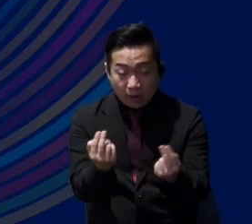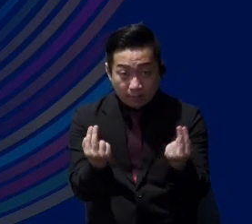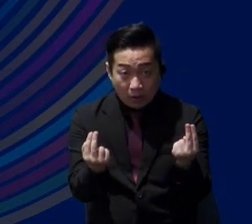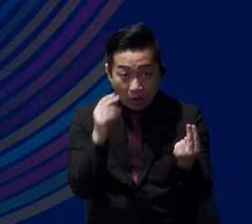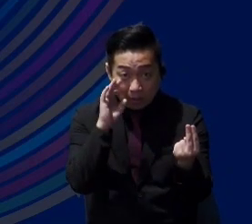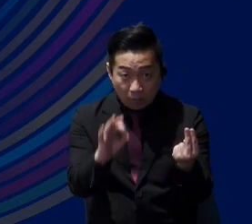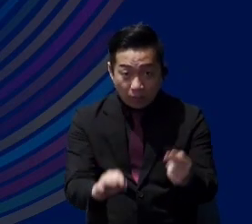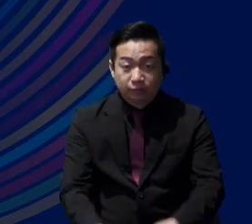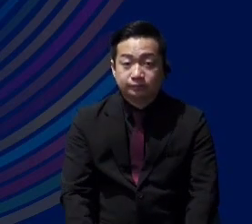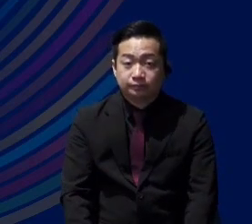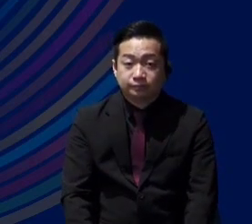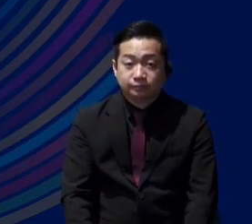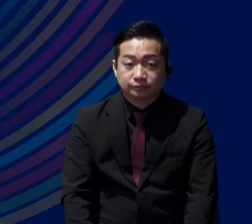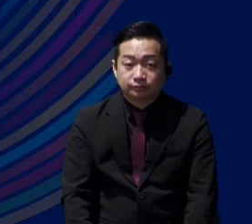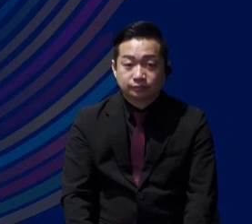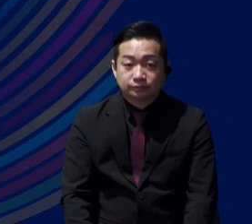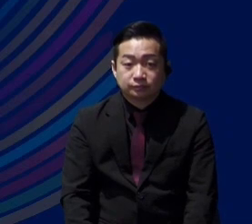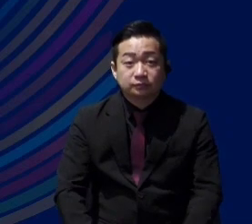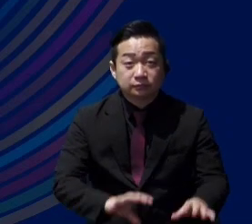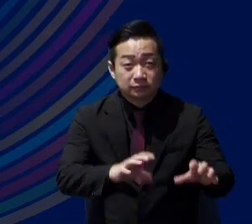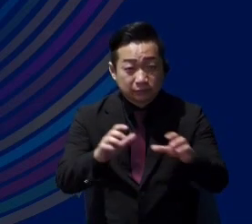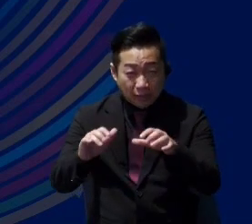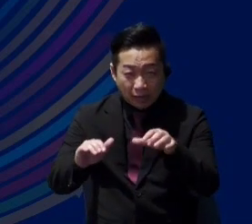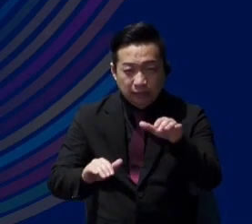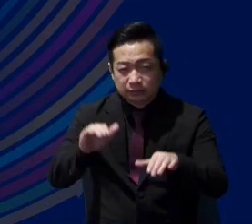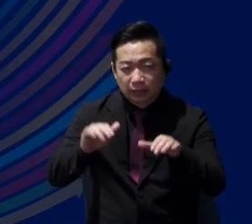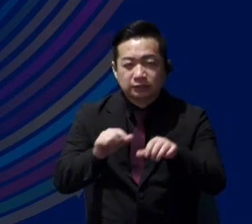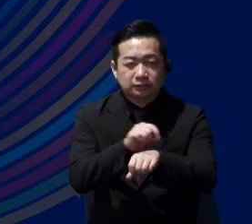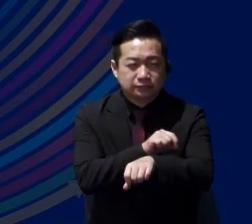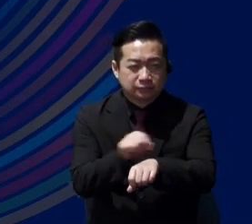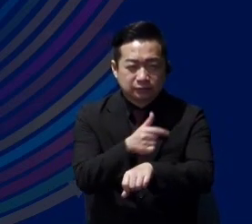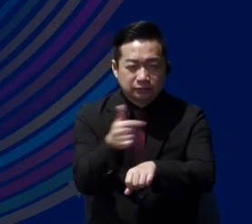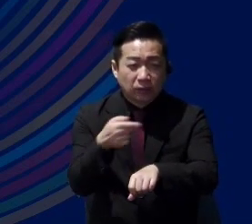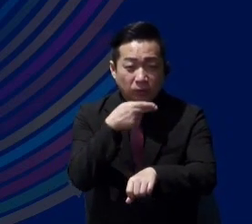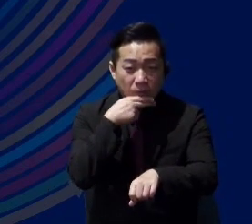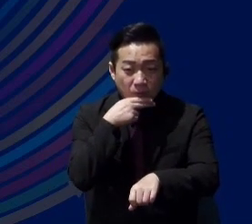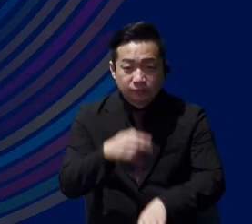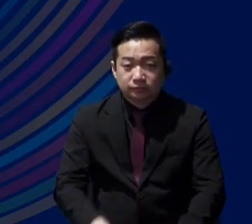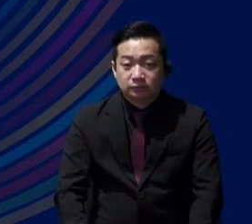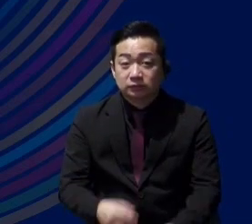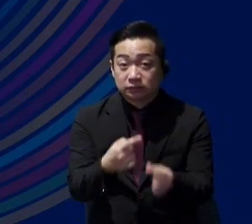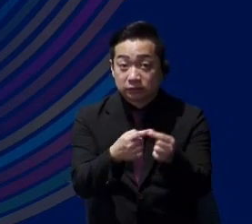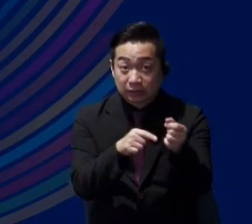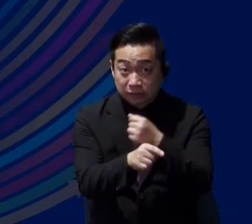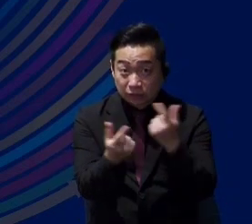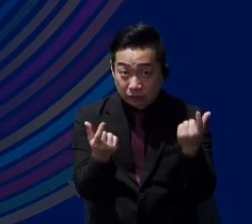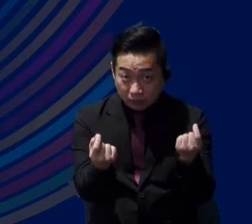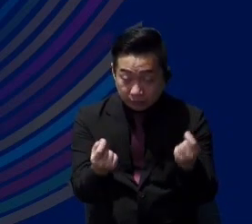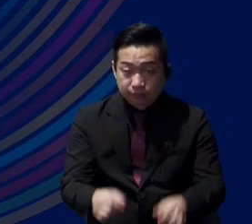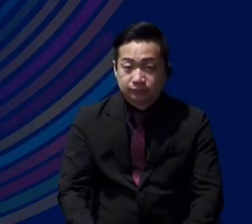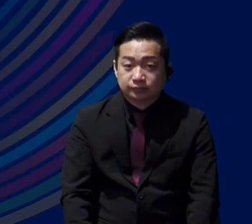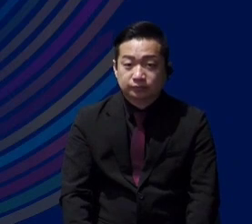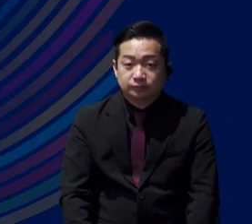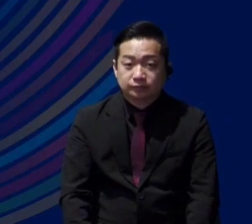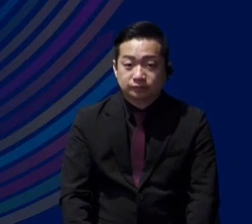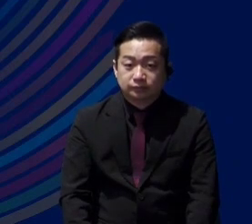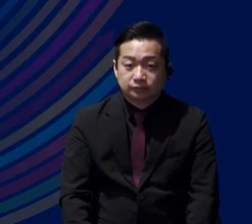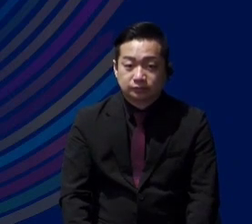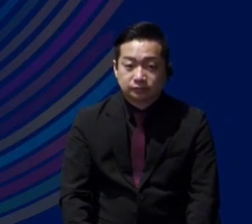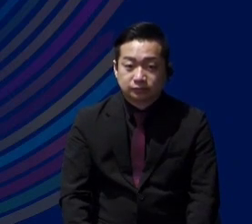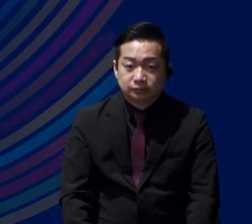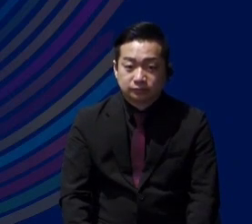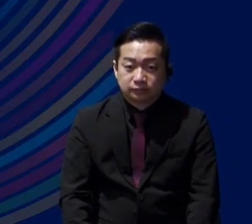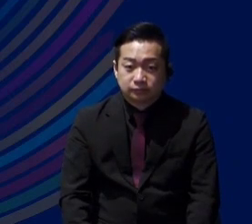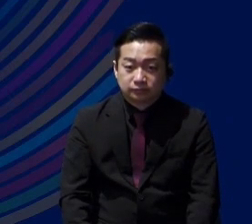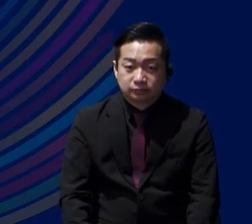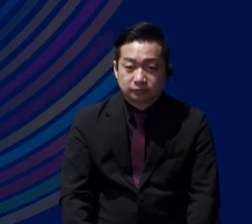self-harm, there is difference for the other musculoskeletal, there is not difference, there is not big difference for the